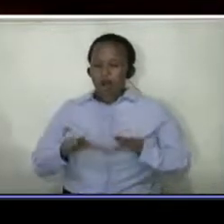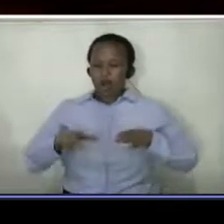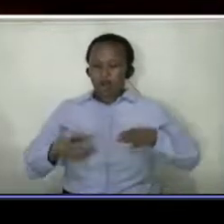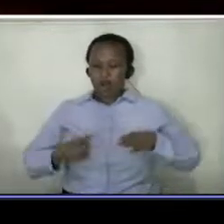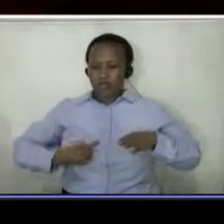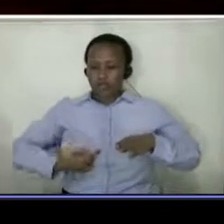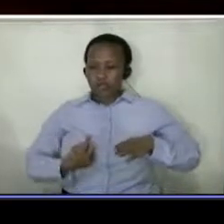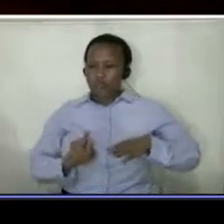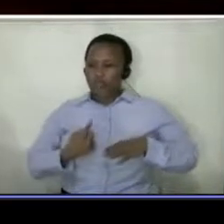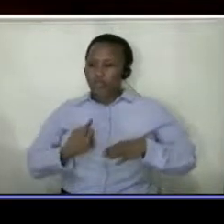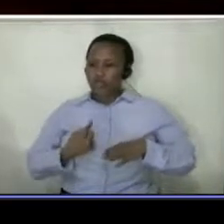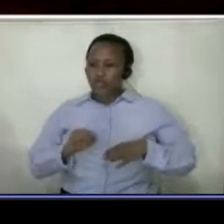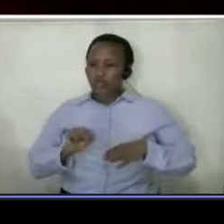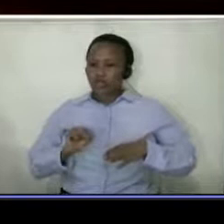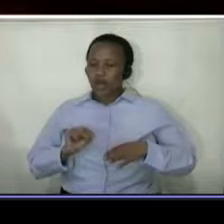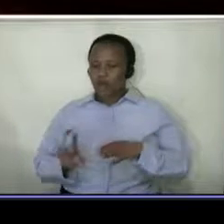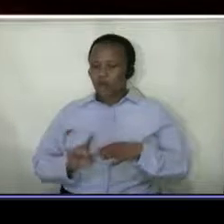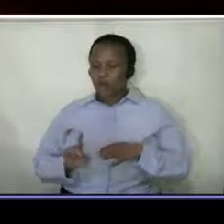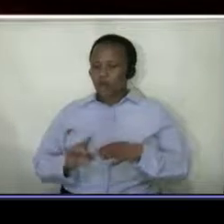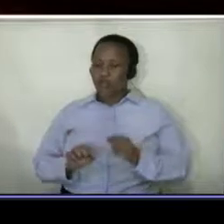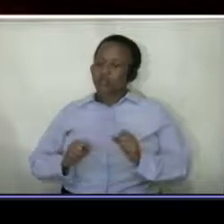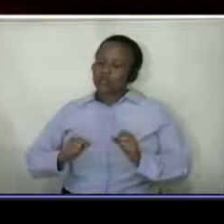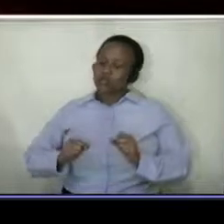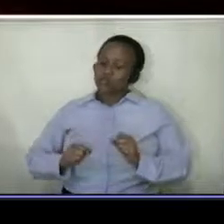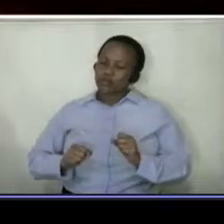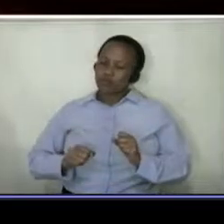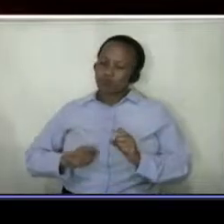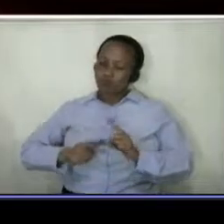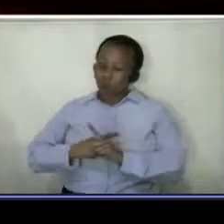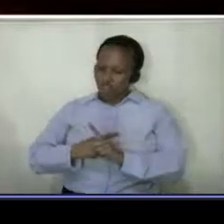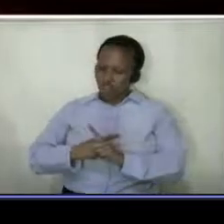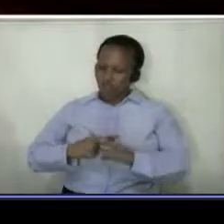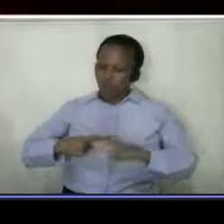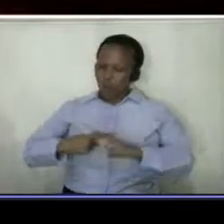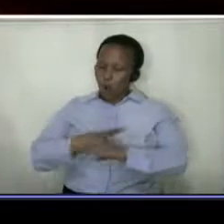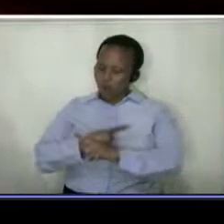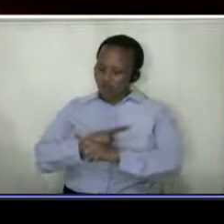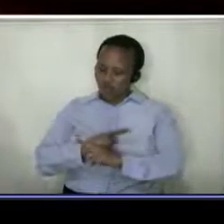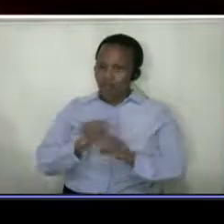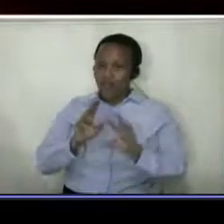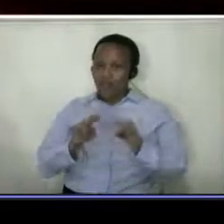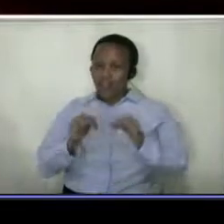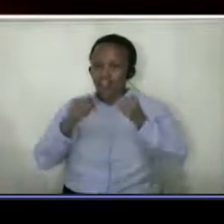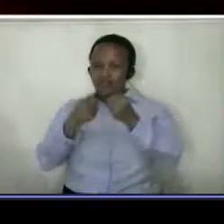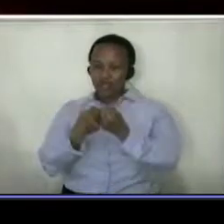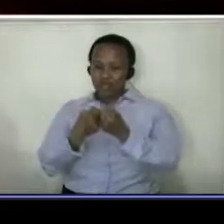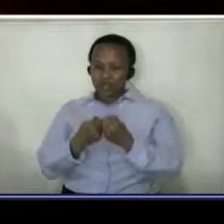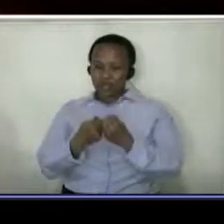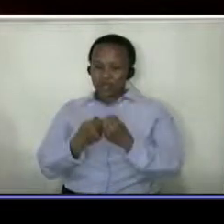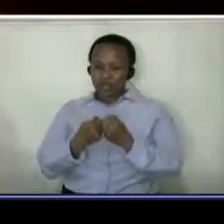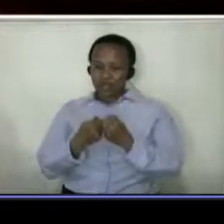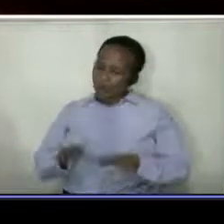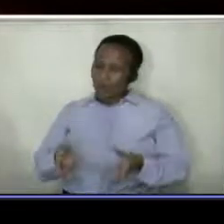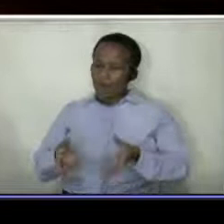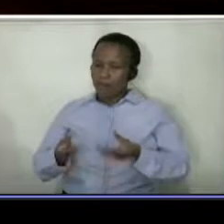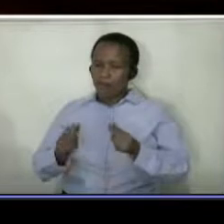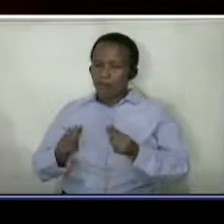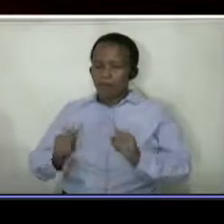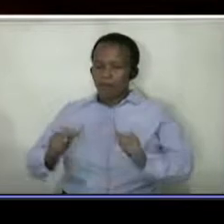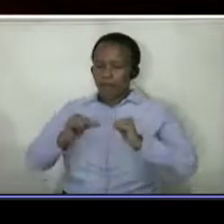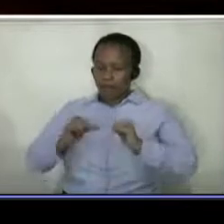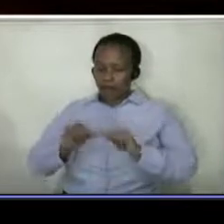direct contrast with nationalization of anything, let alone the expropriation of land without